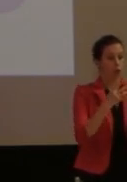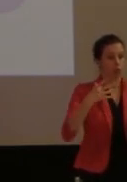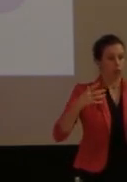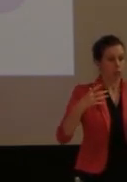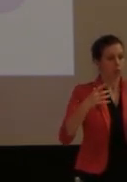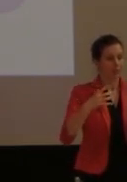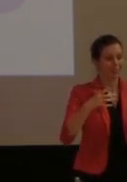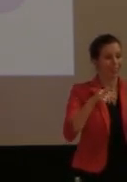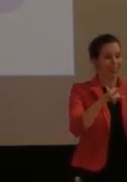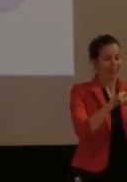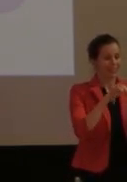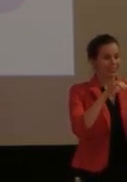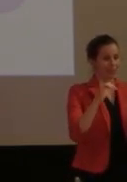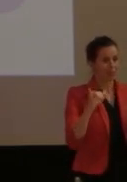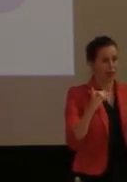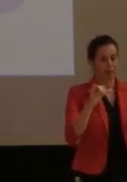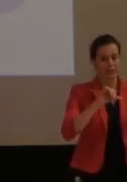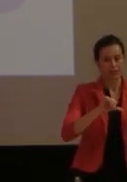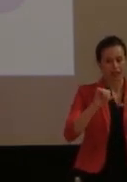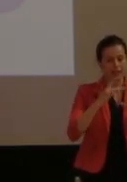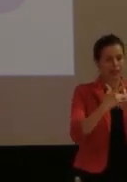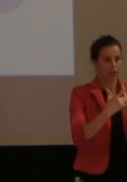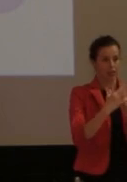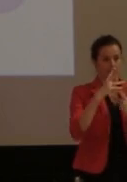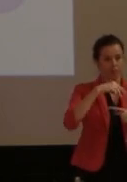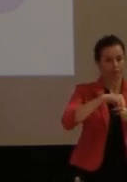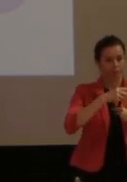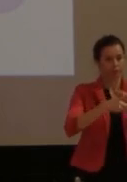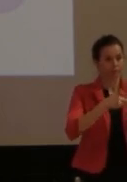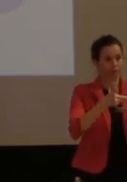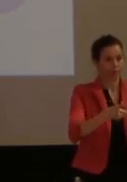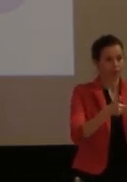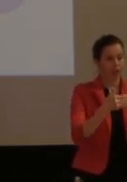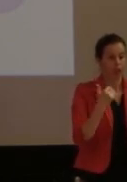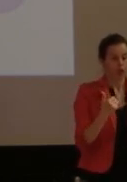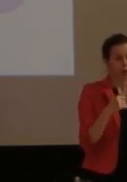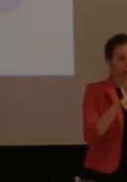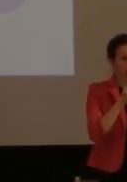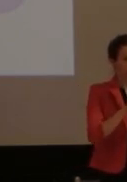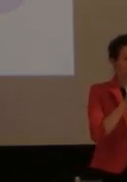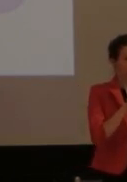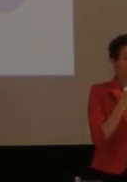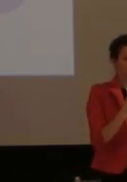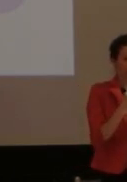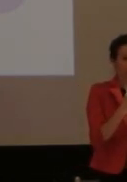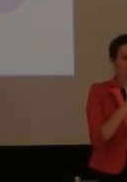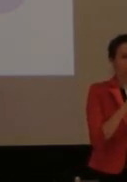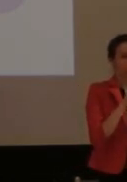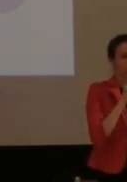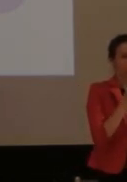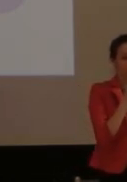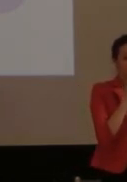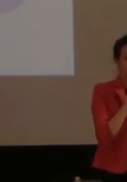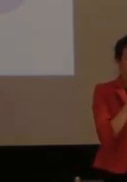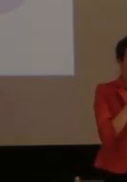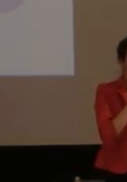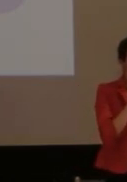as science, technology, and trust evolves. We have current pilots under development. One is richer EHR